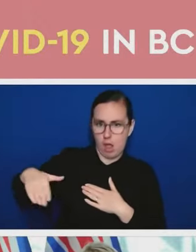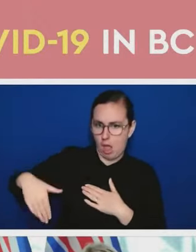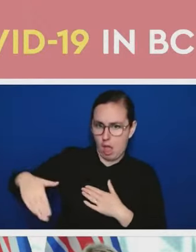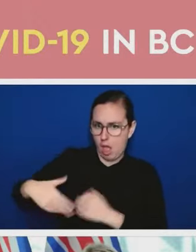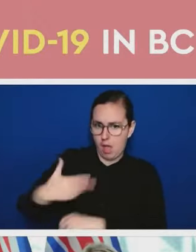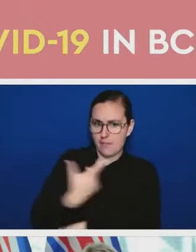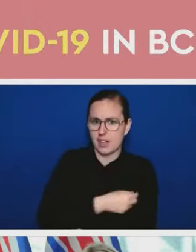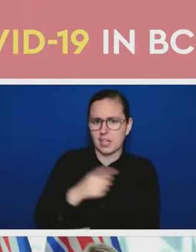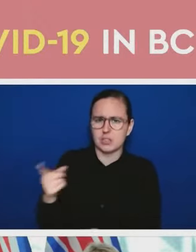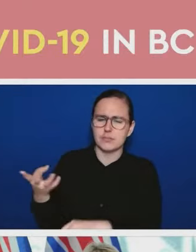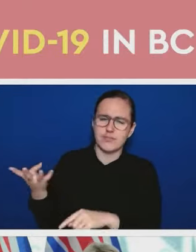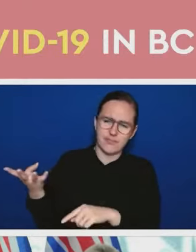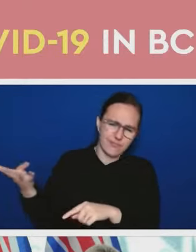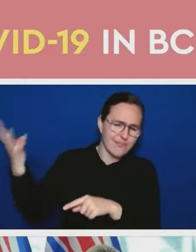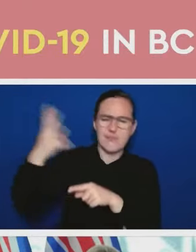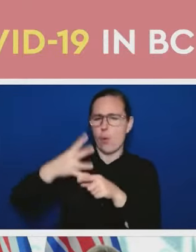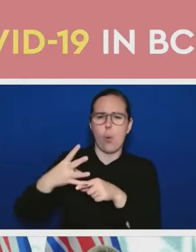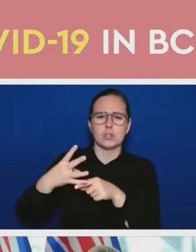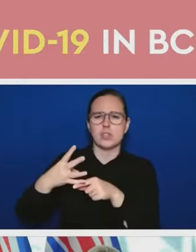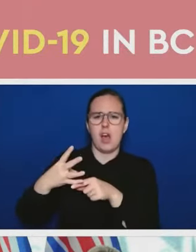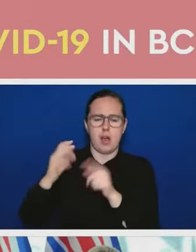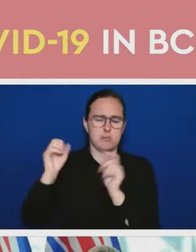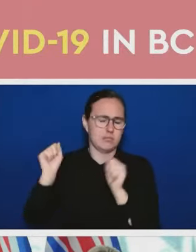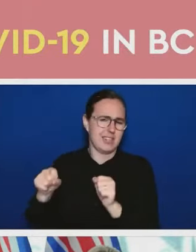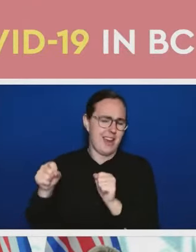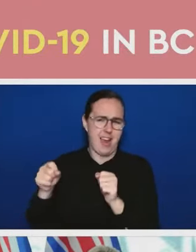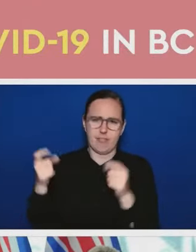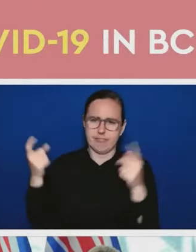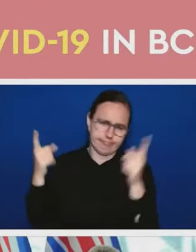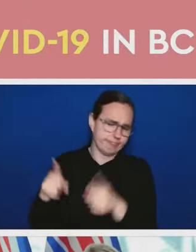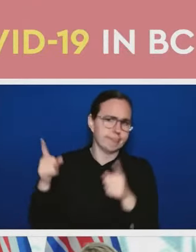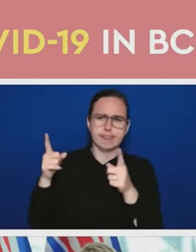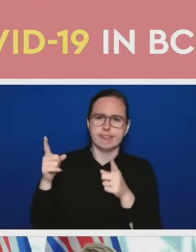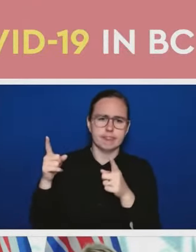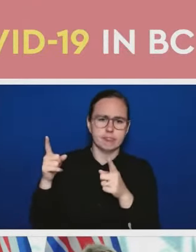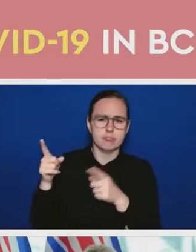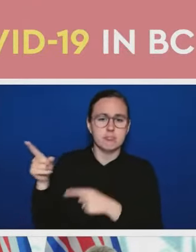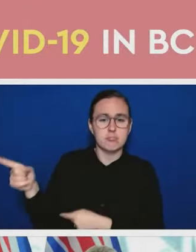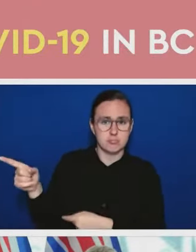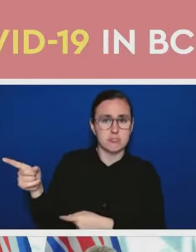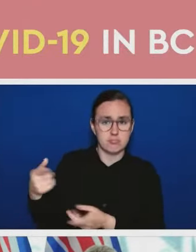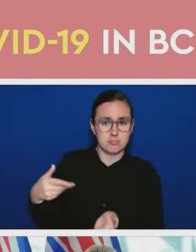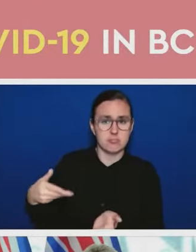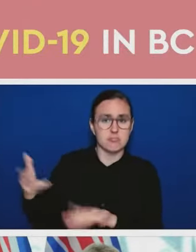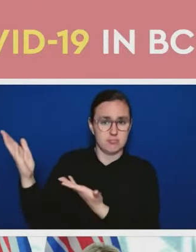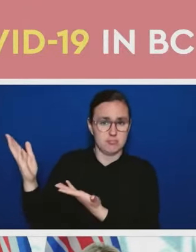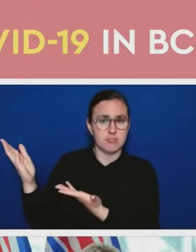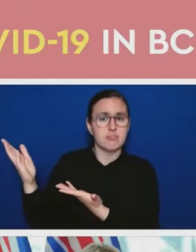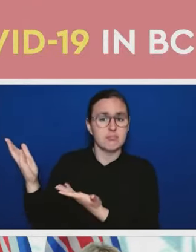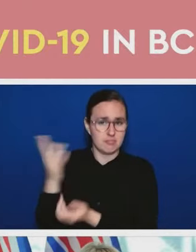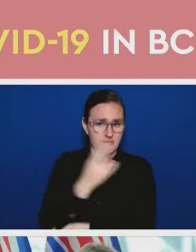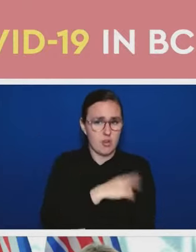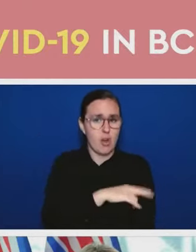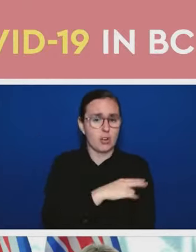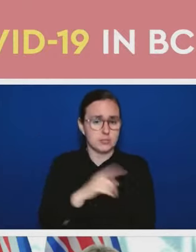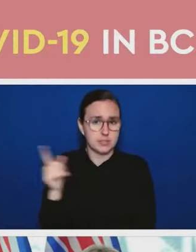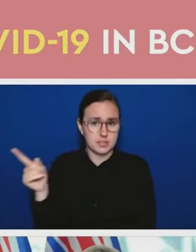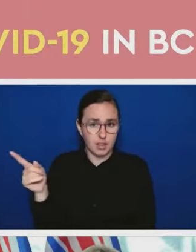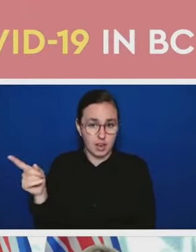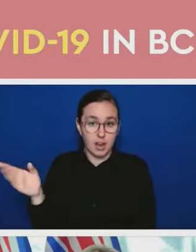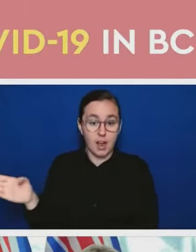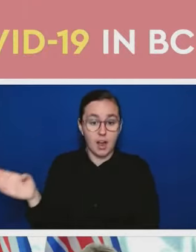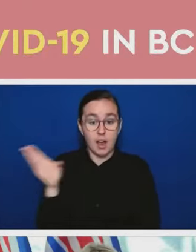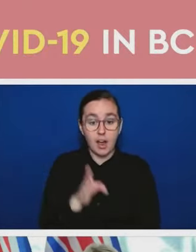and the risk is twice as high of requiring hospitalization, requiring critical care, or dying. And that's